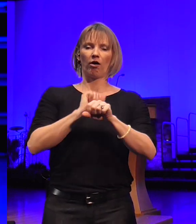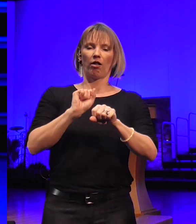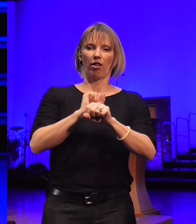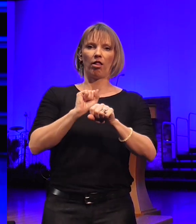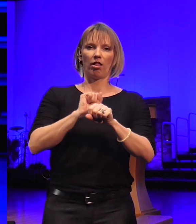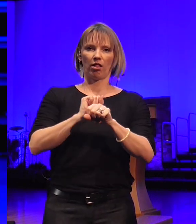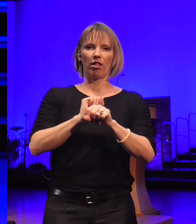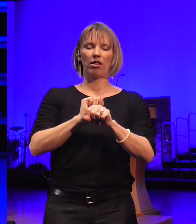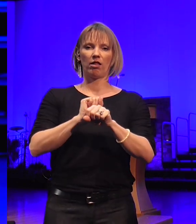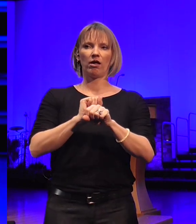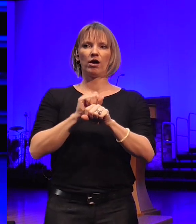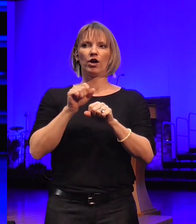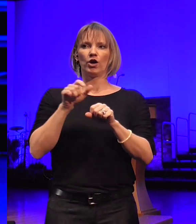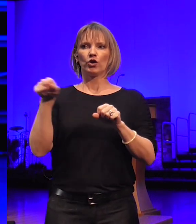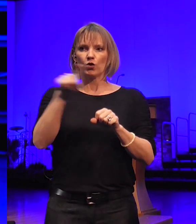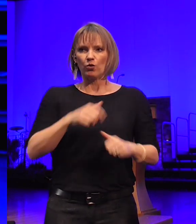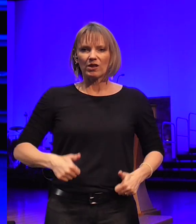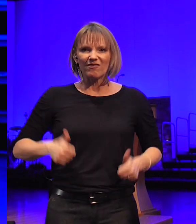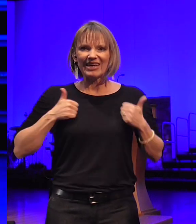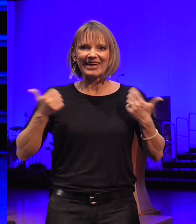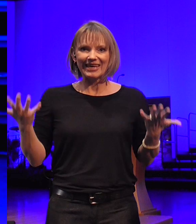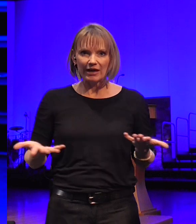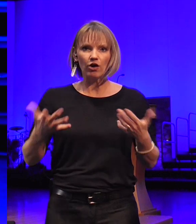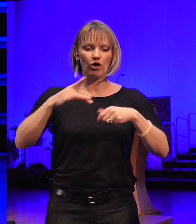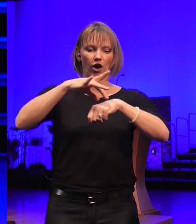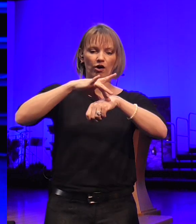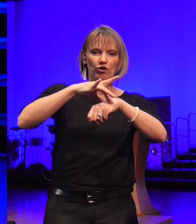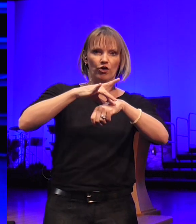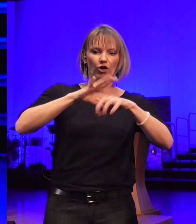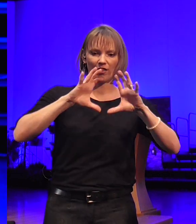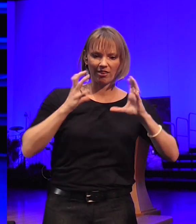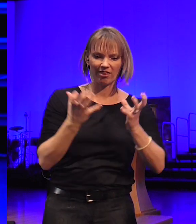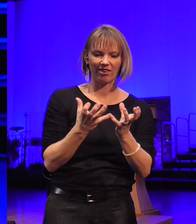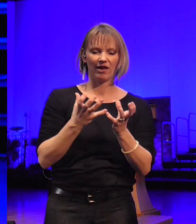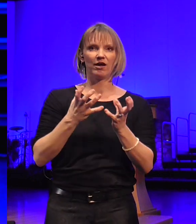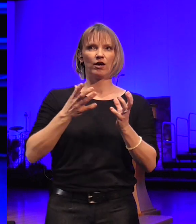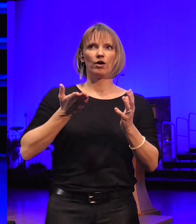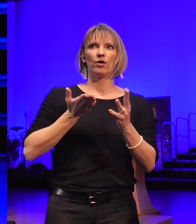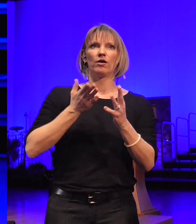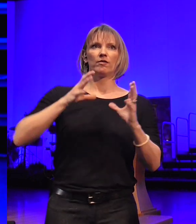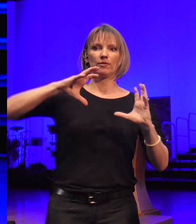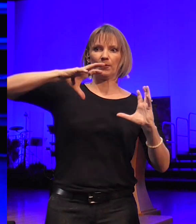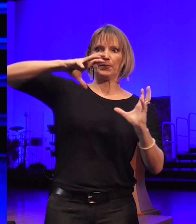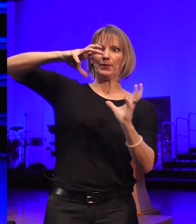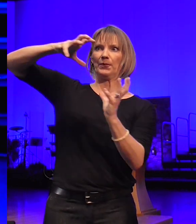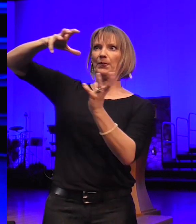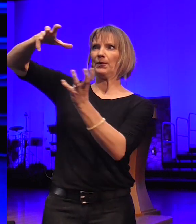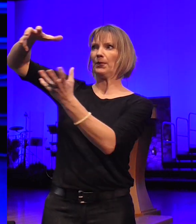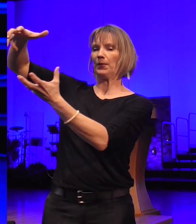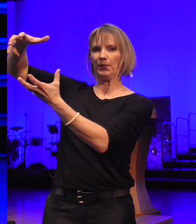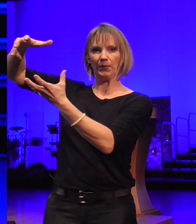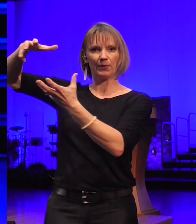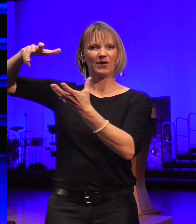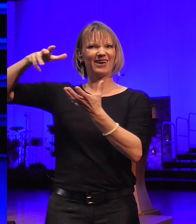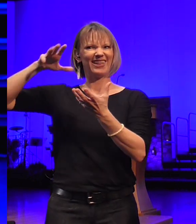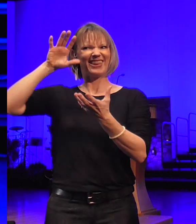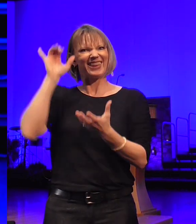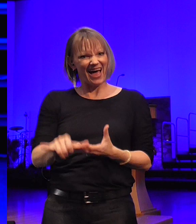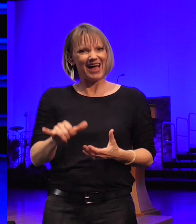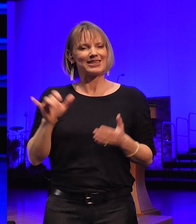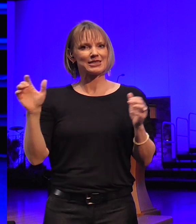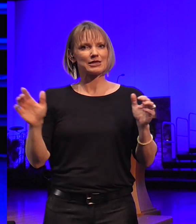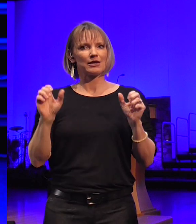existence here on this gas ball called Earth, hurling through space, is a miracle.